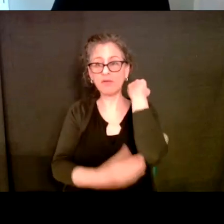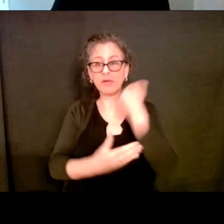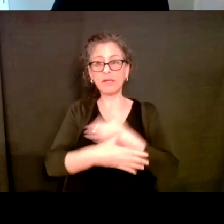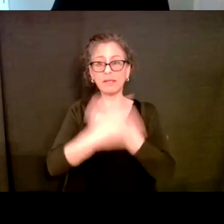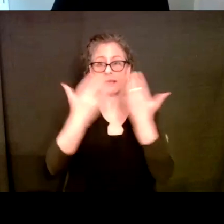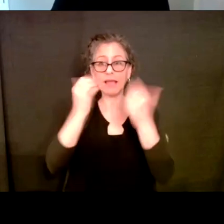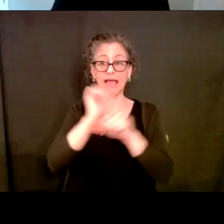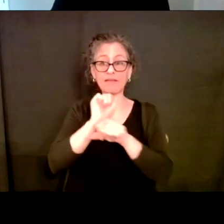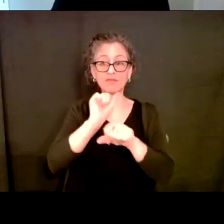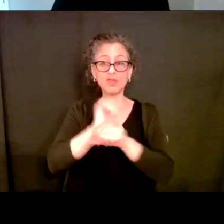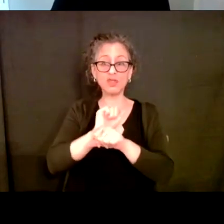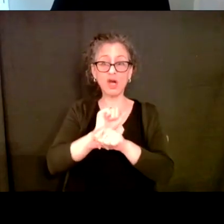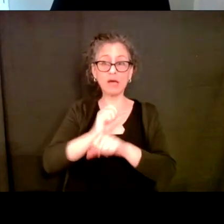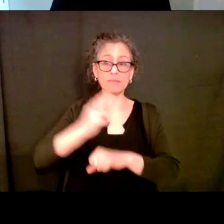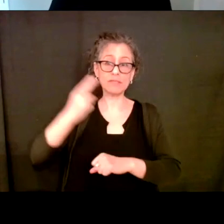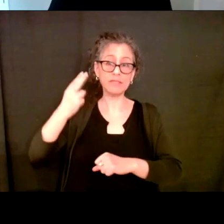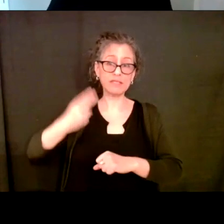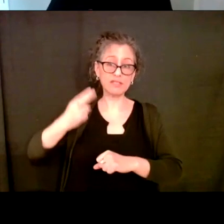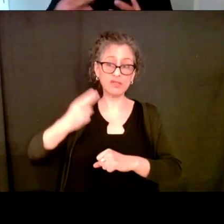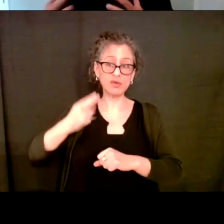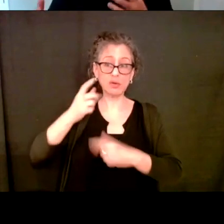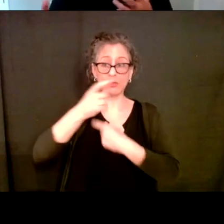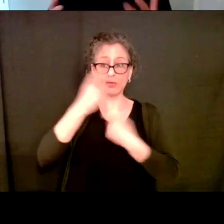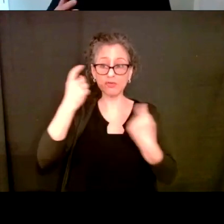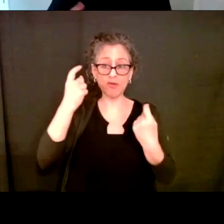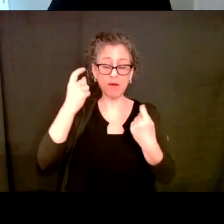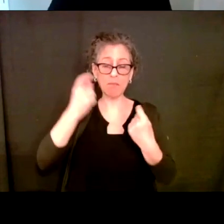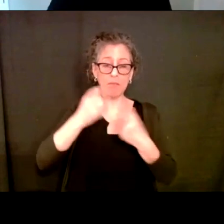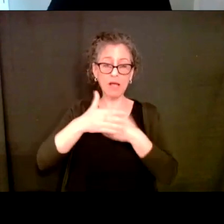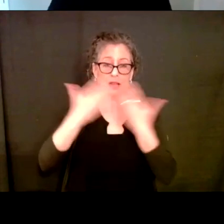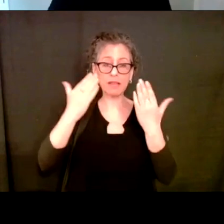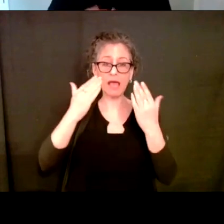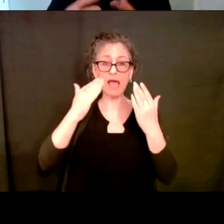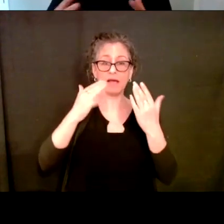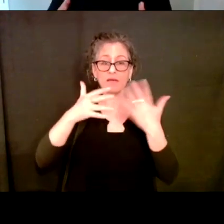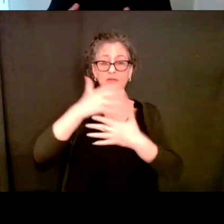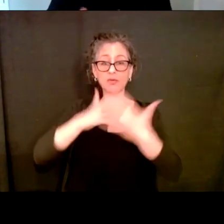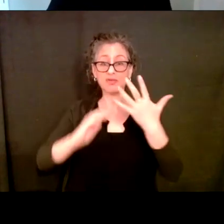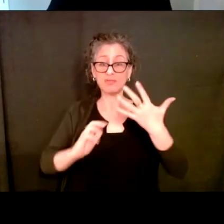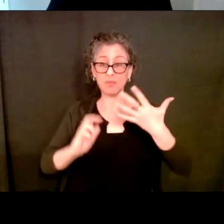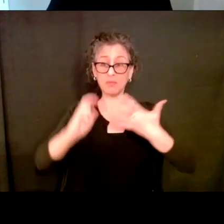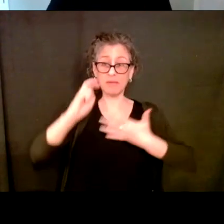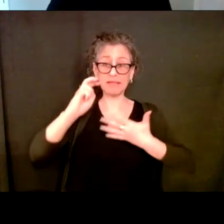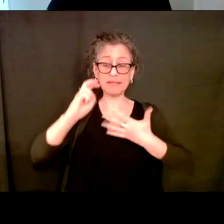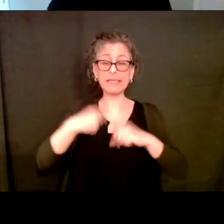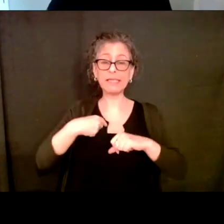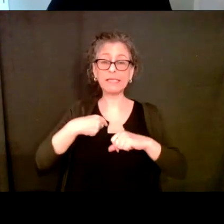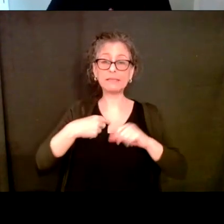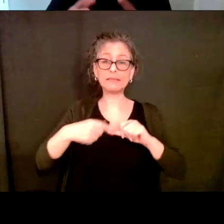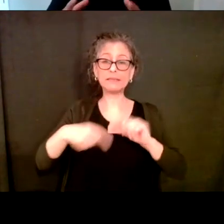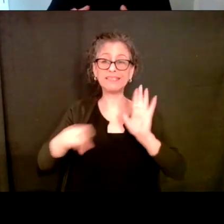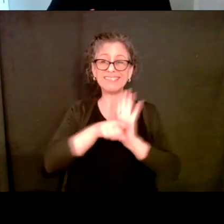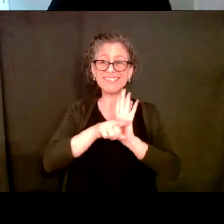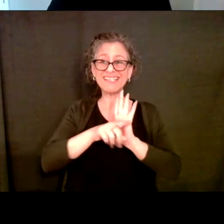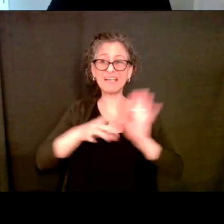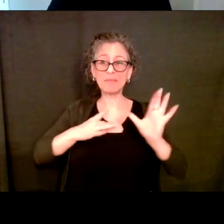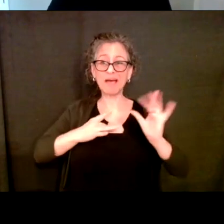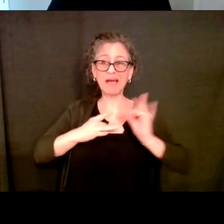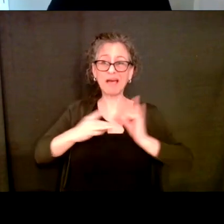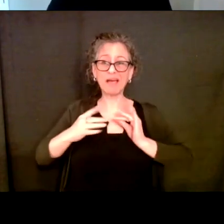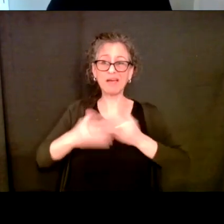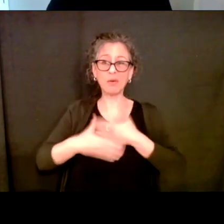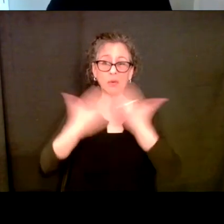jobs, historical trauma, lack of social mobility, stigma, lack of